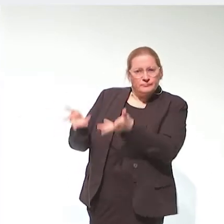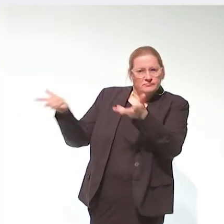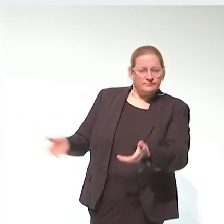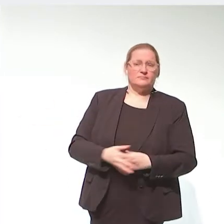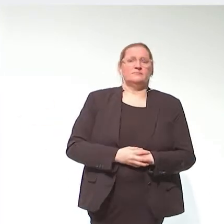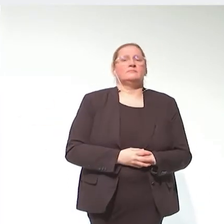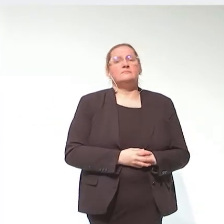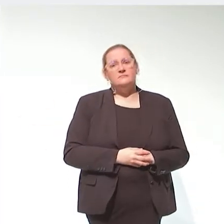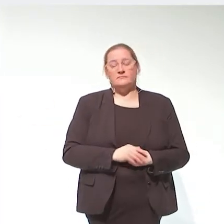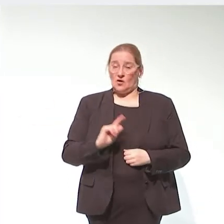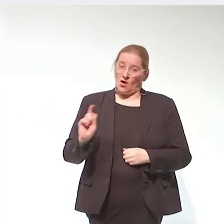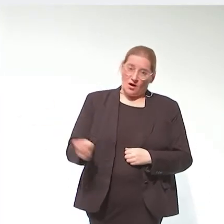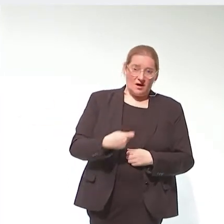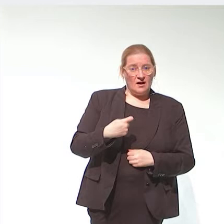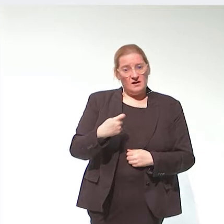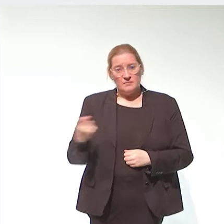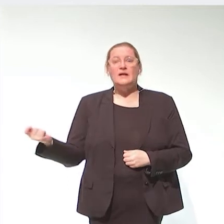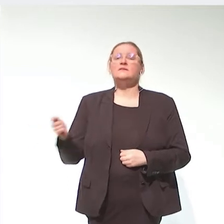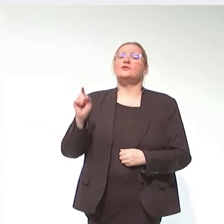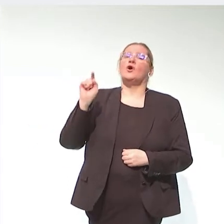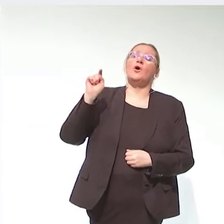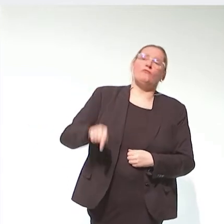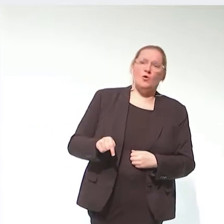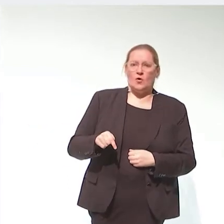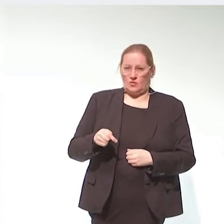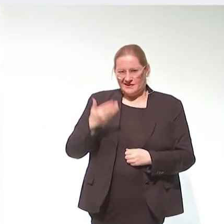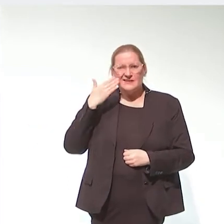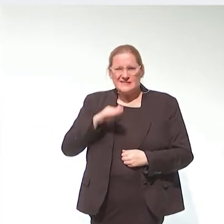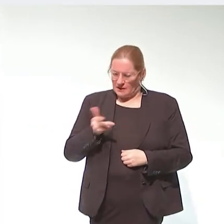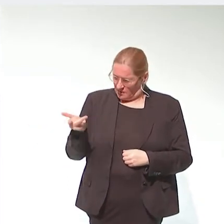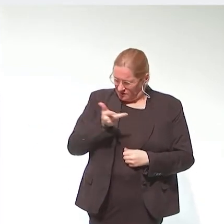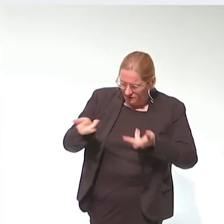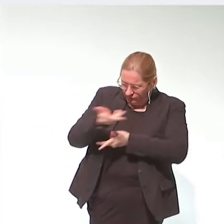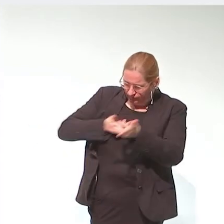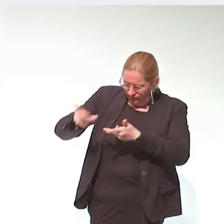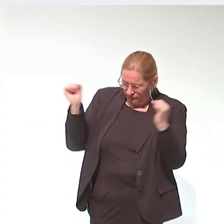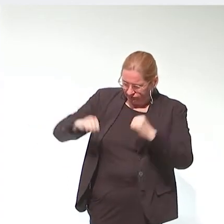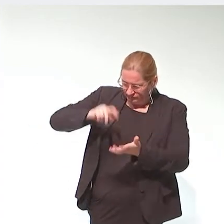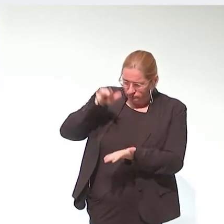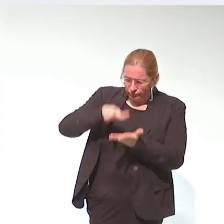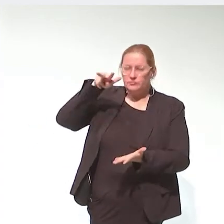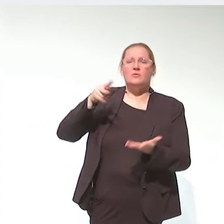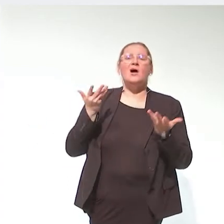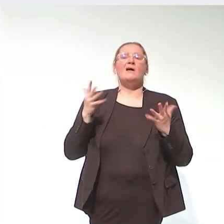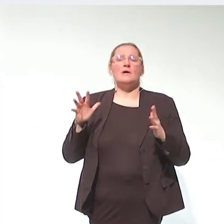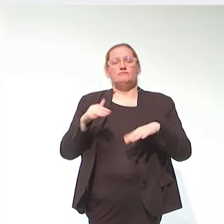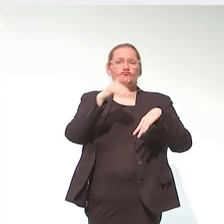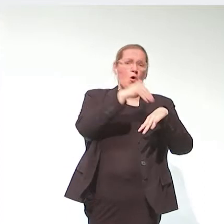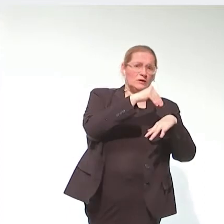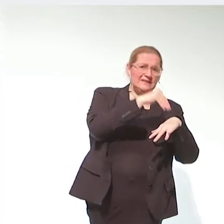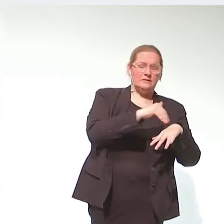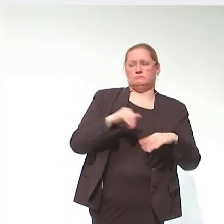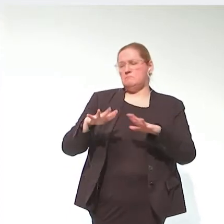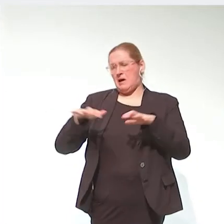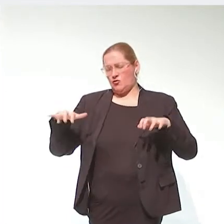strong commitment of the Council and the Parliament to act quickly. And what is very important, the eligibility